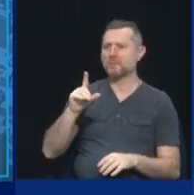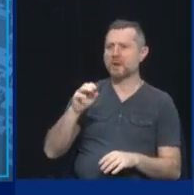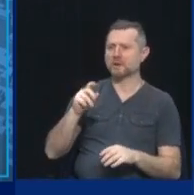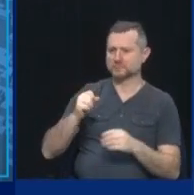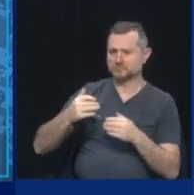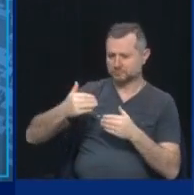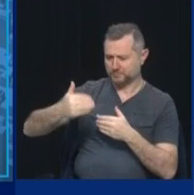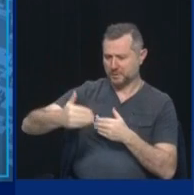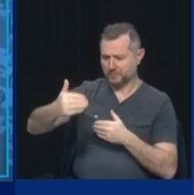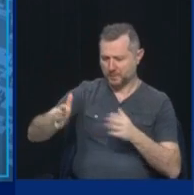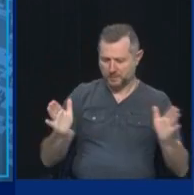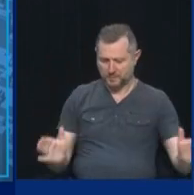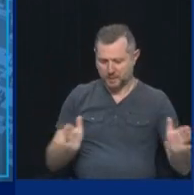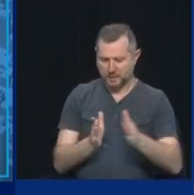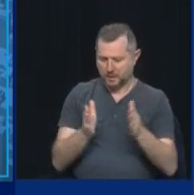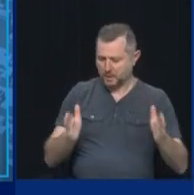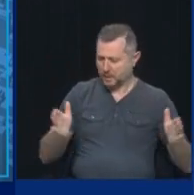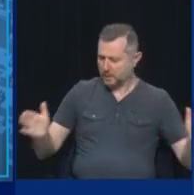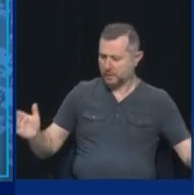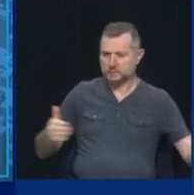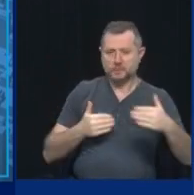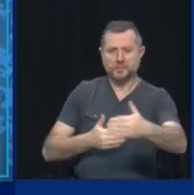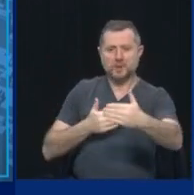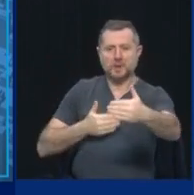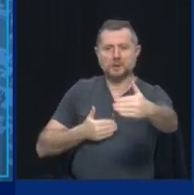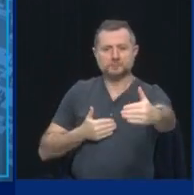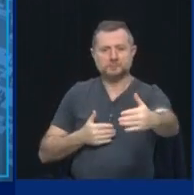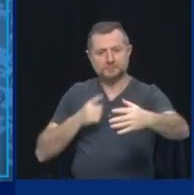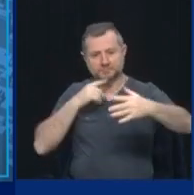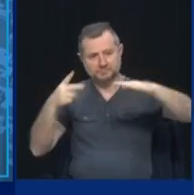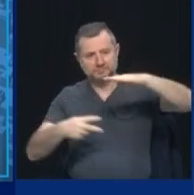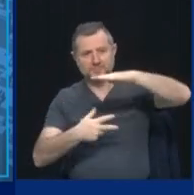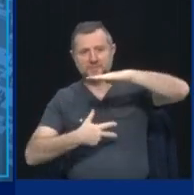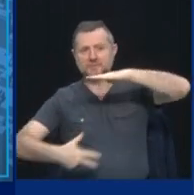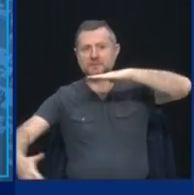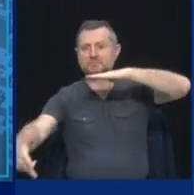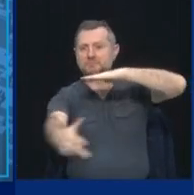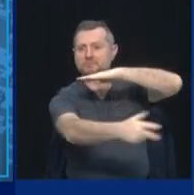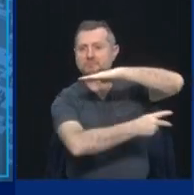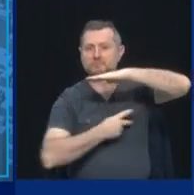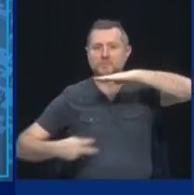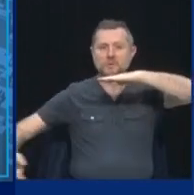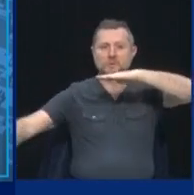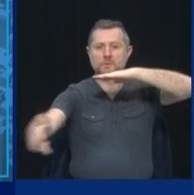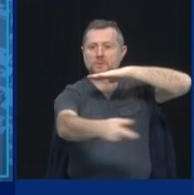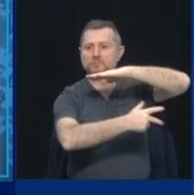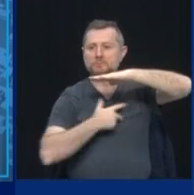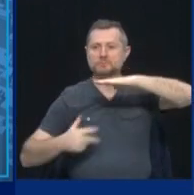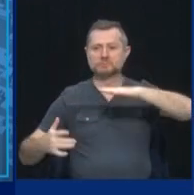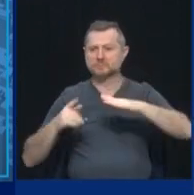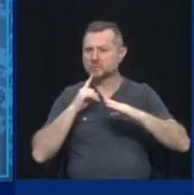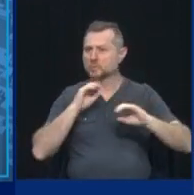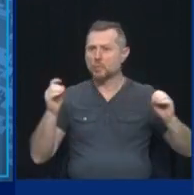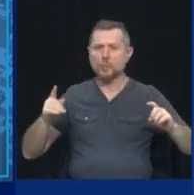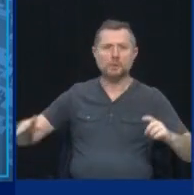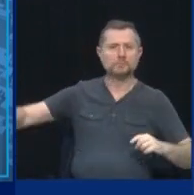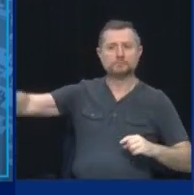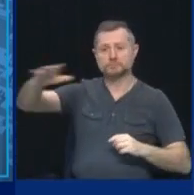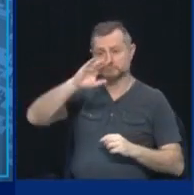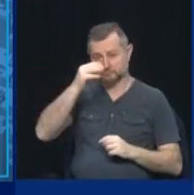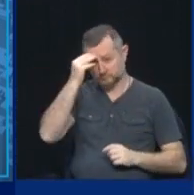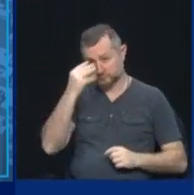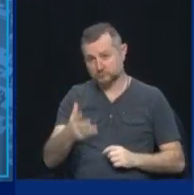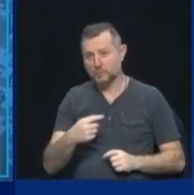Just imagine that. There is no other terminal that does that. We're going to build under Grand